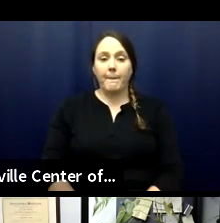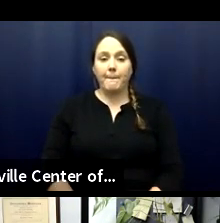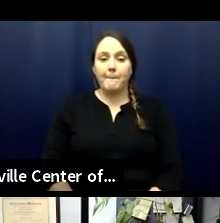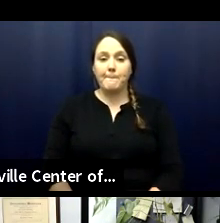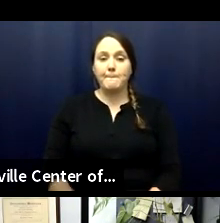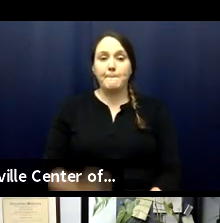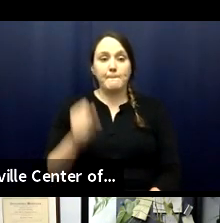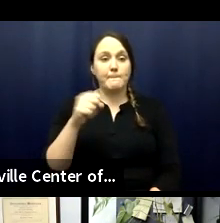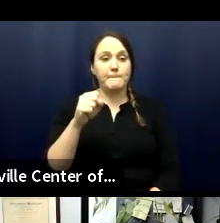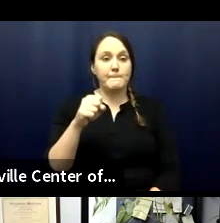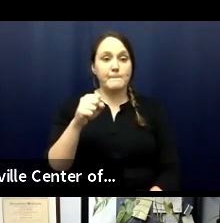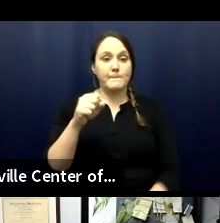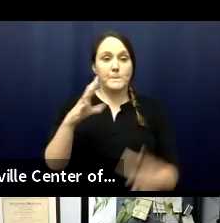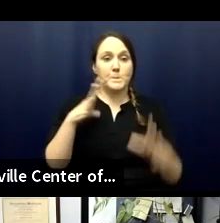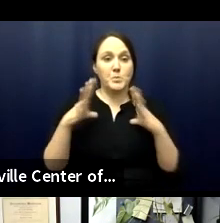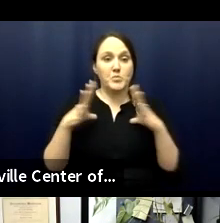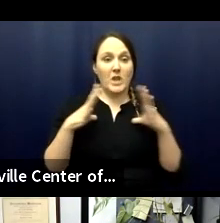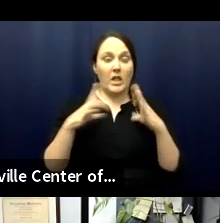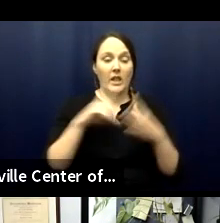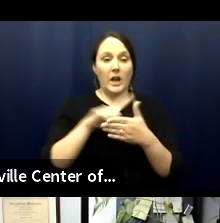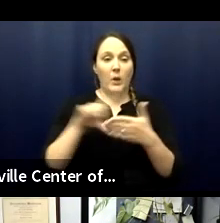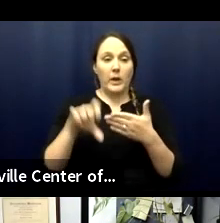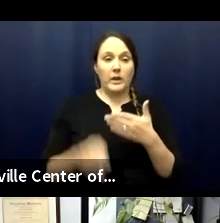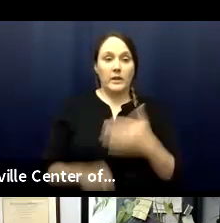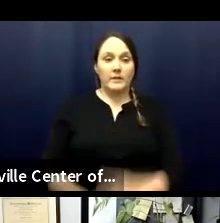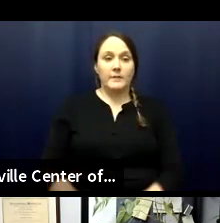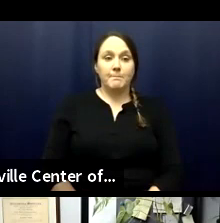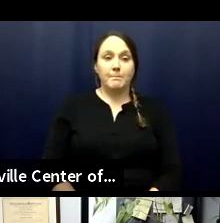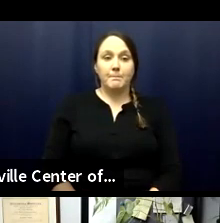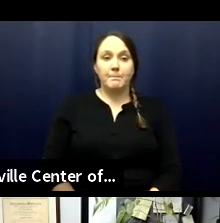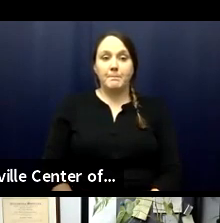It is a holiday weekend.